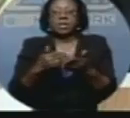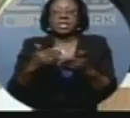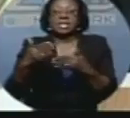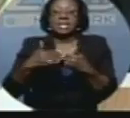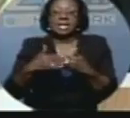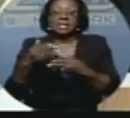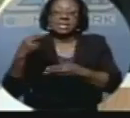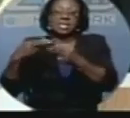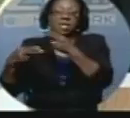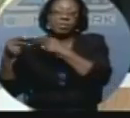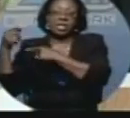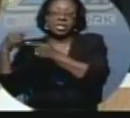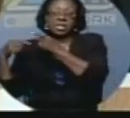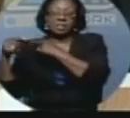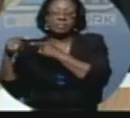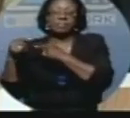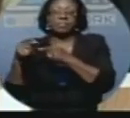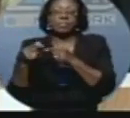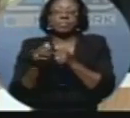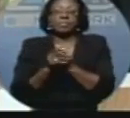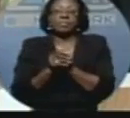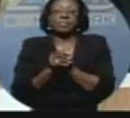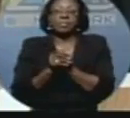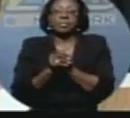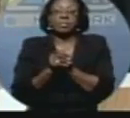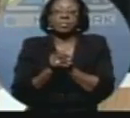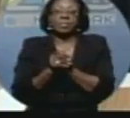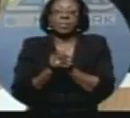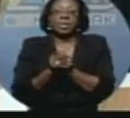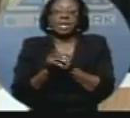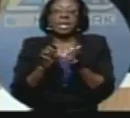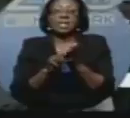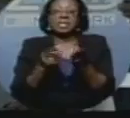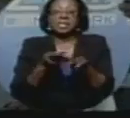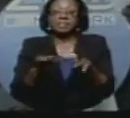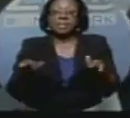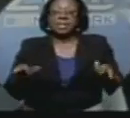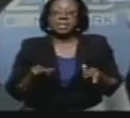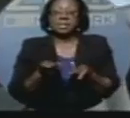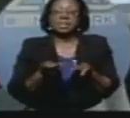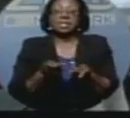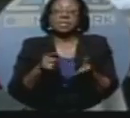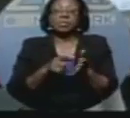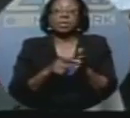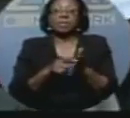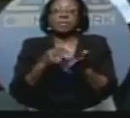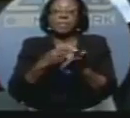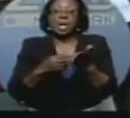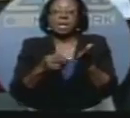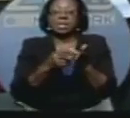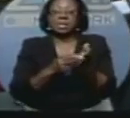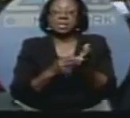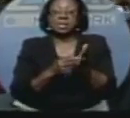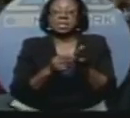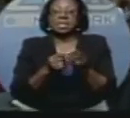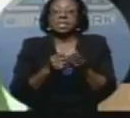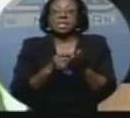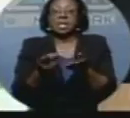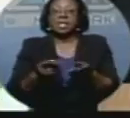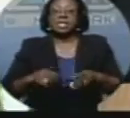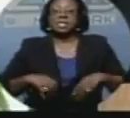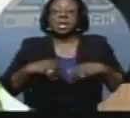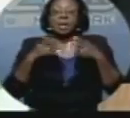their views and ideas even as we speak and act. And this site is one of the markers. There is a commitment